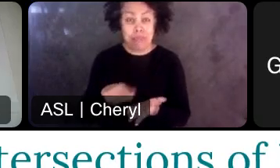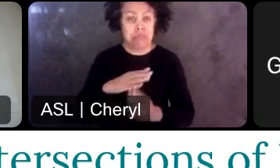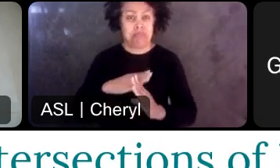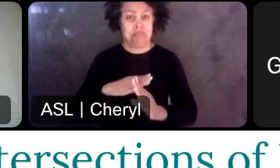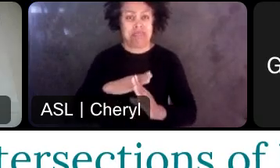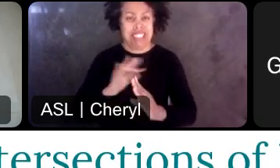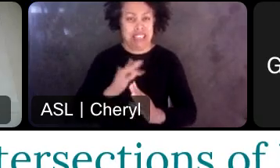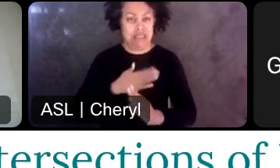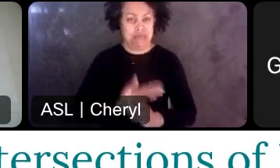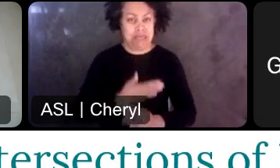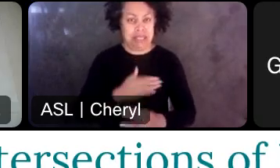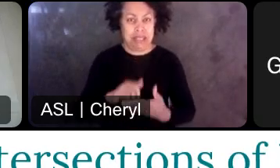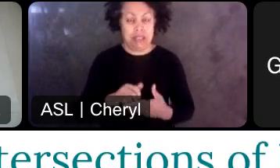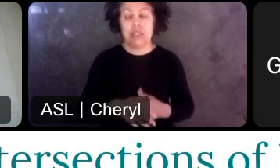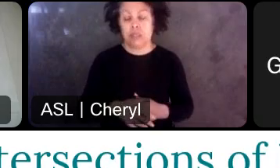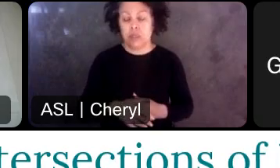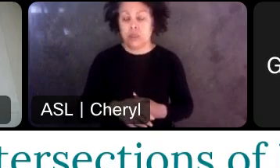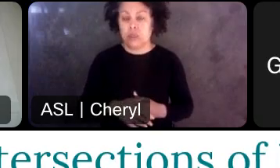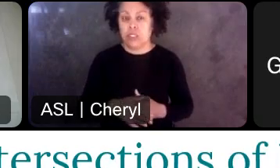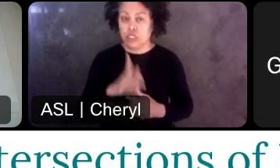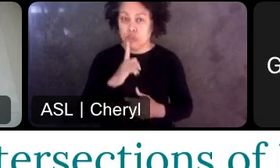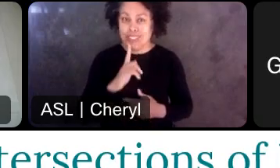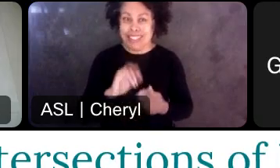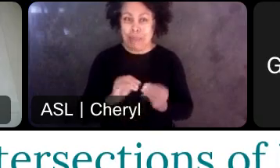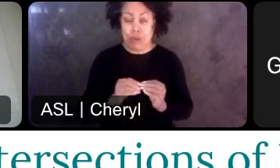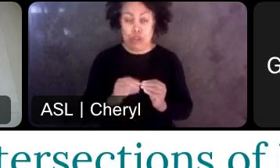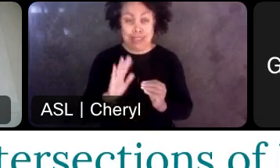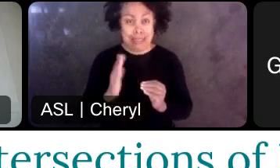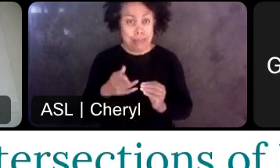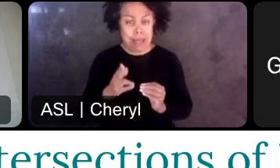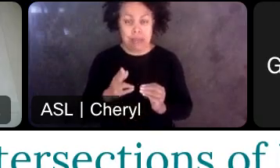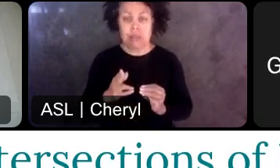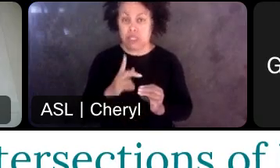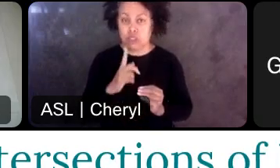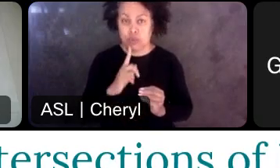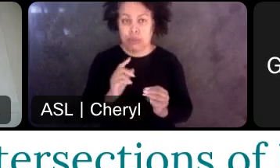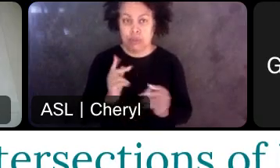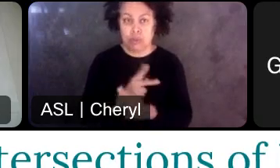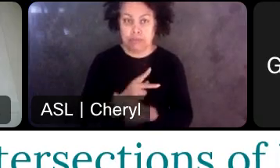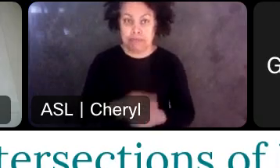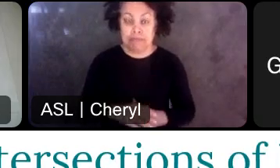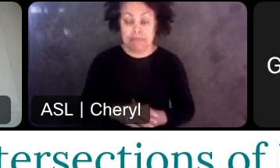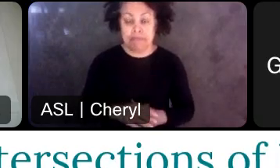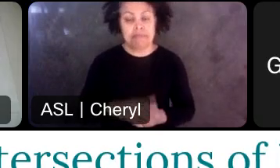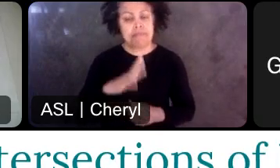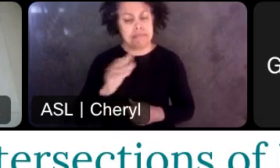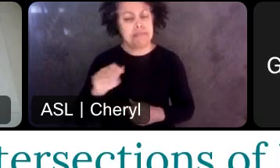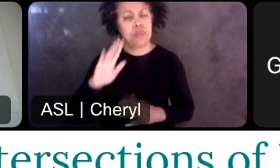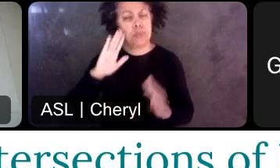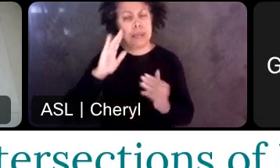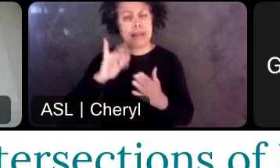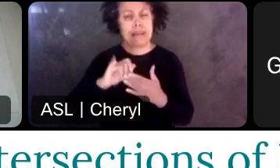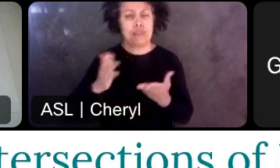reality, these numbers are much higher. Given these intersections, we would expect services to